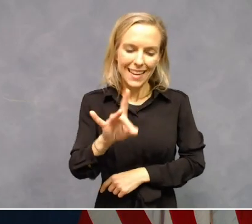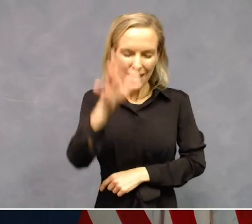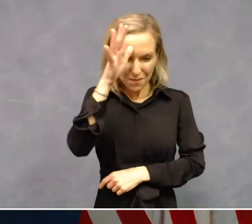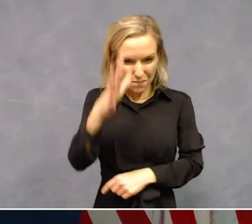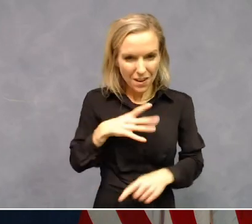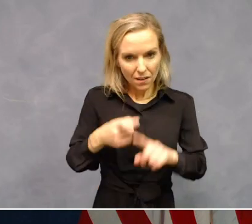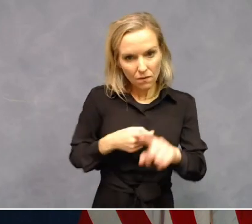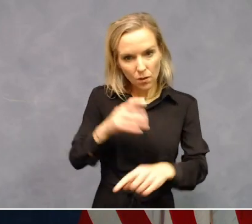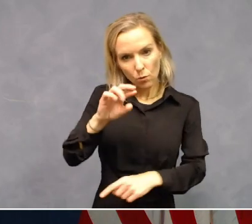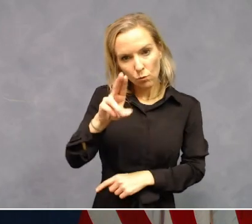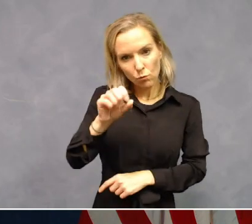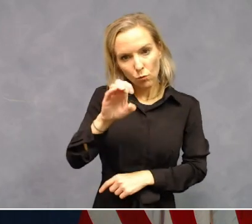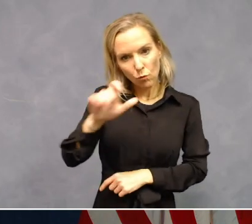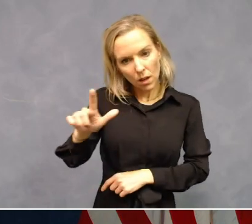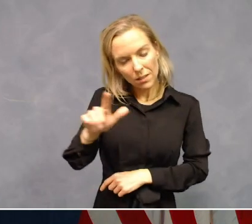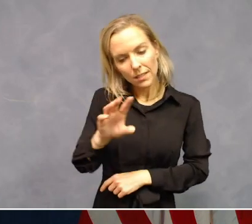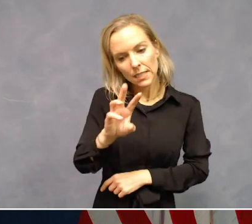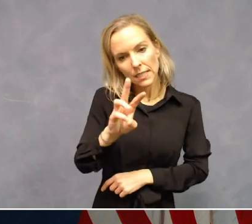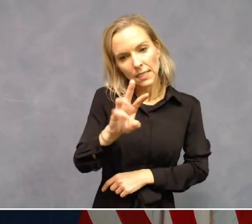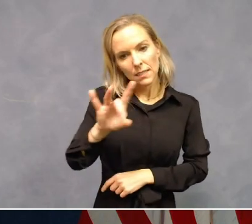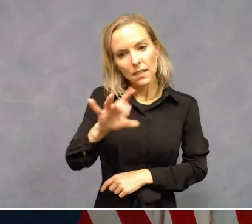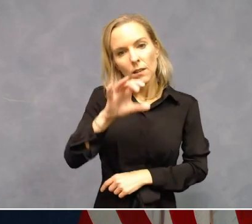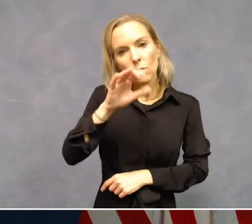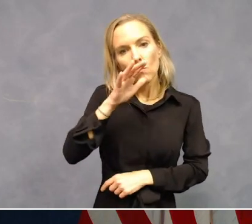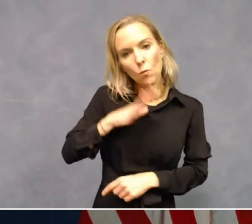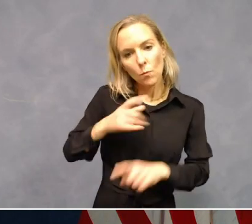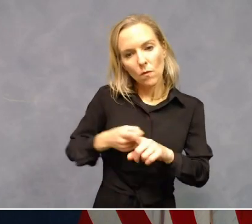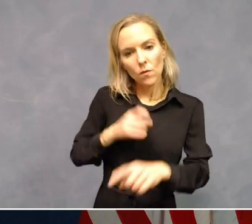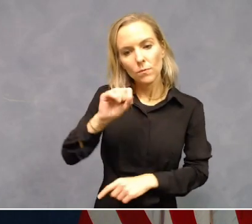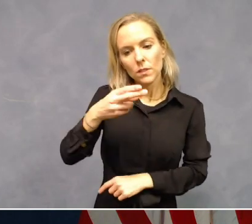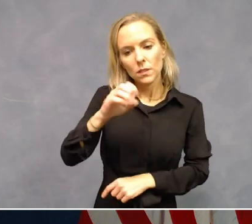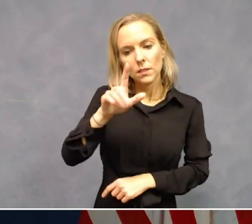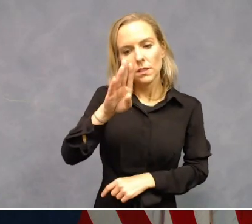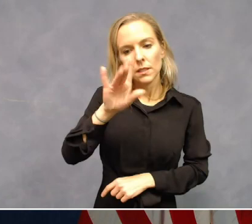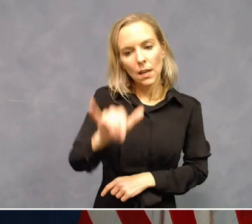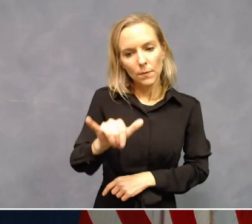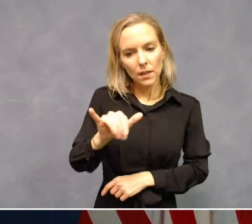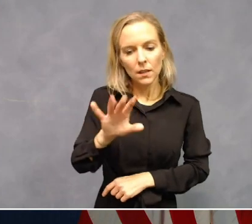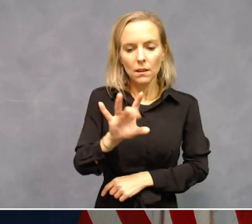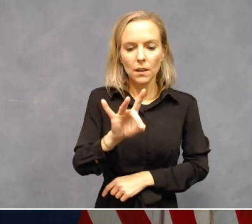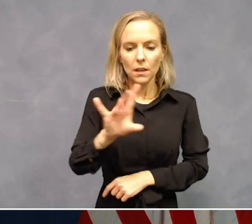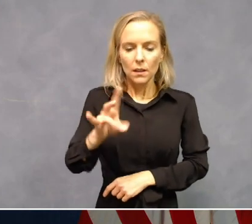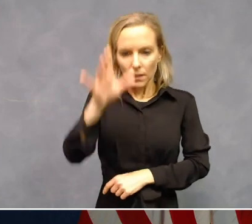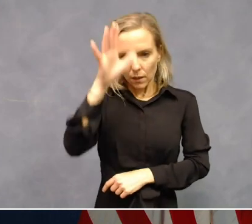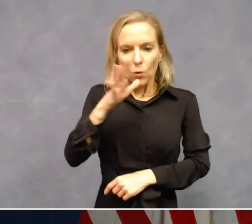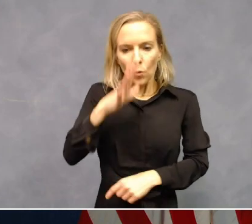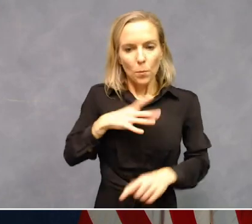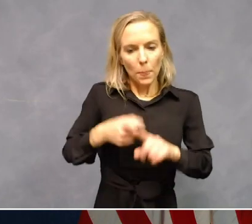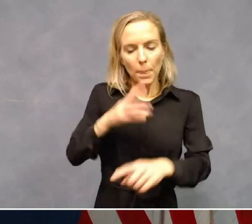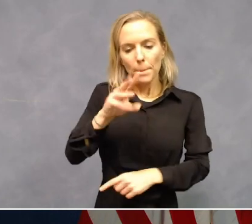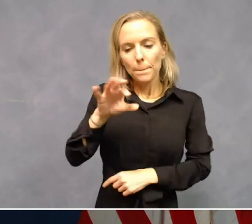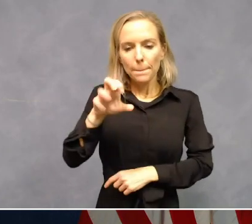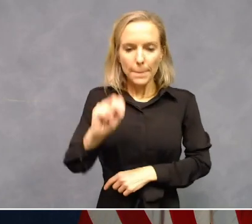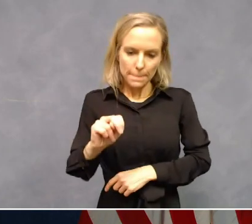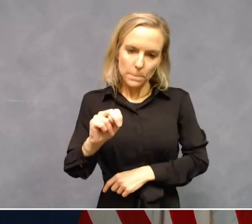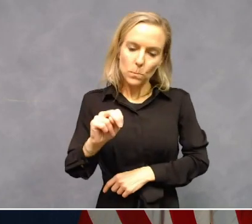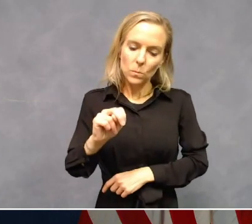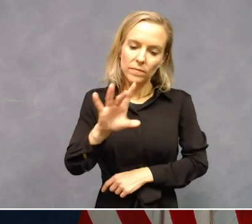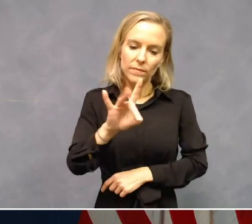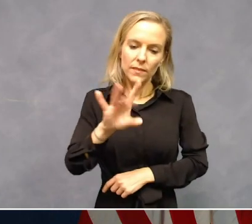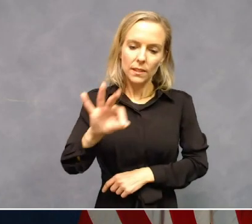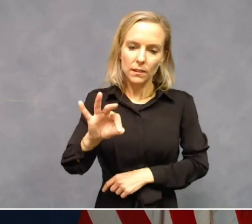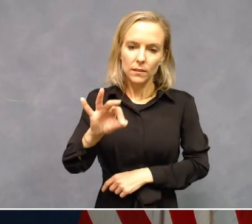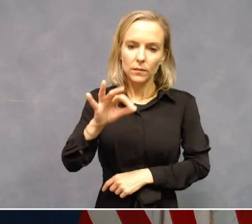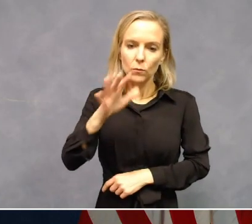Russell, 68-year-old woman from Shelby, 87-year-old woman from Warren, and an 89-year-old woman